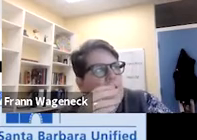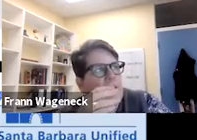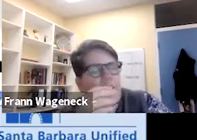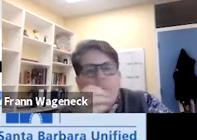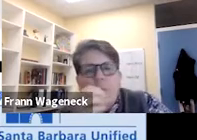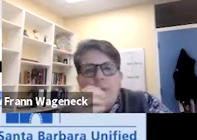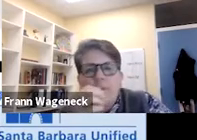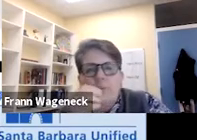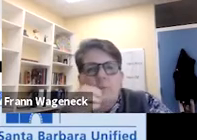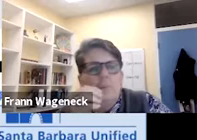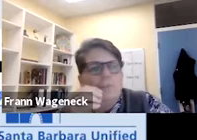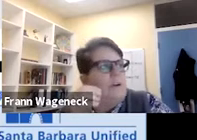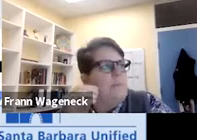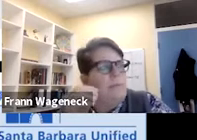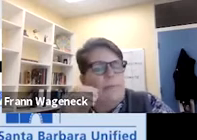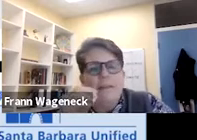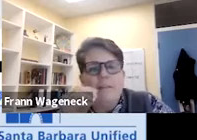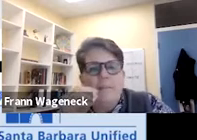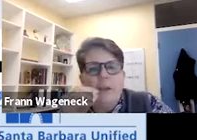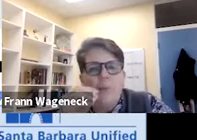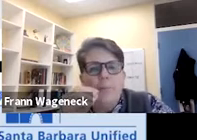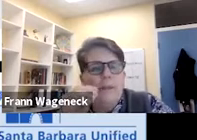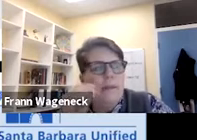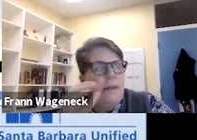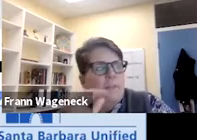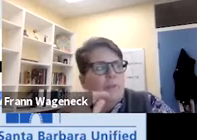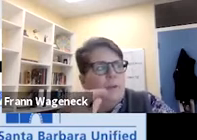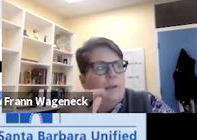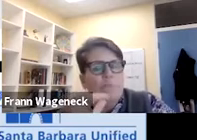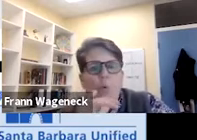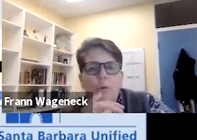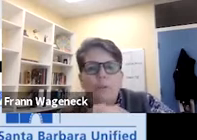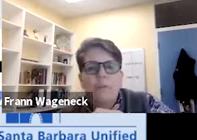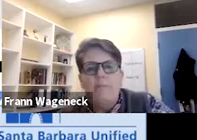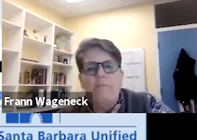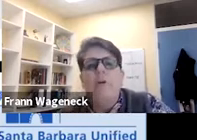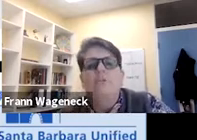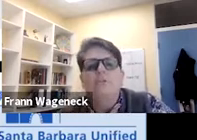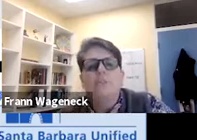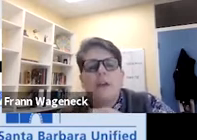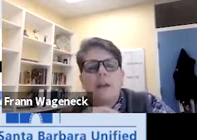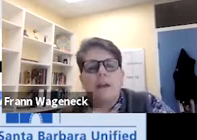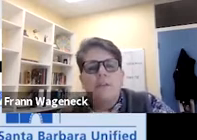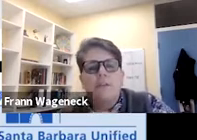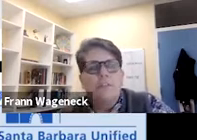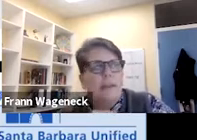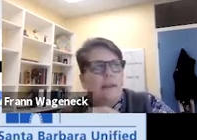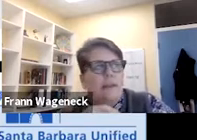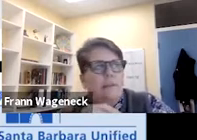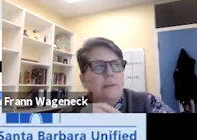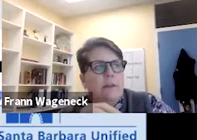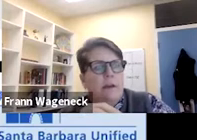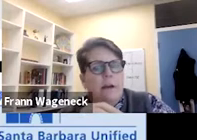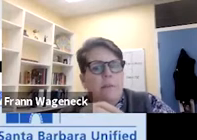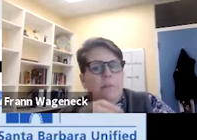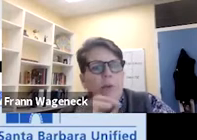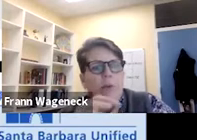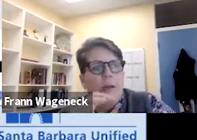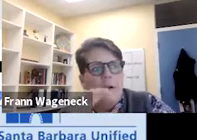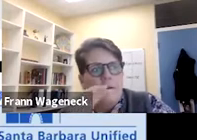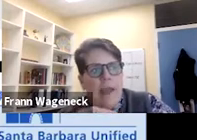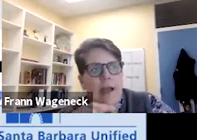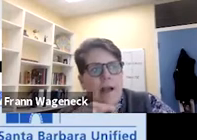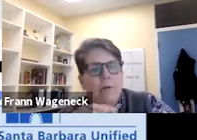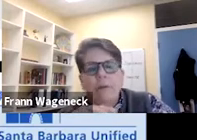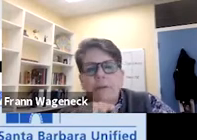criteria for when schools are permitted to be open it's really important that folks understand where